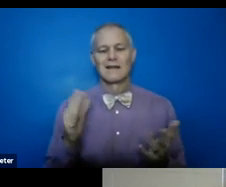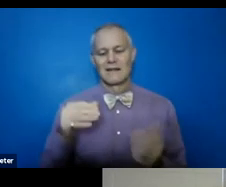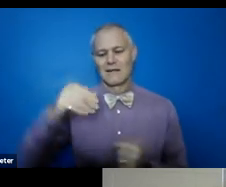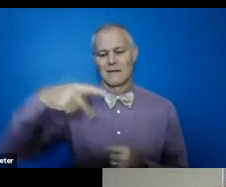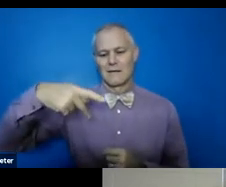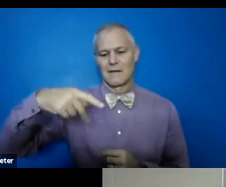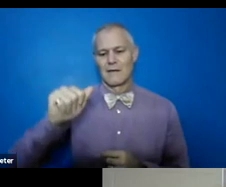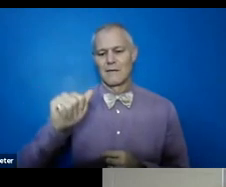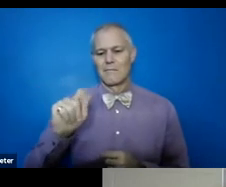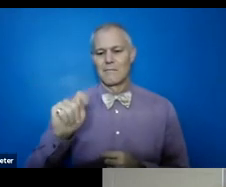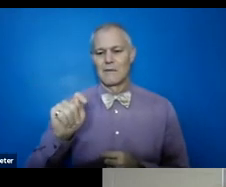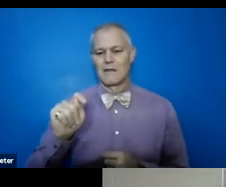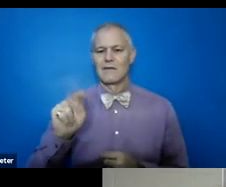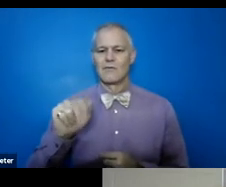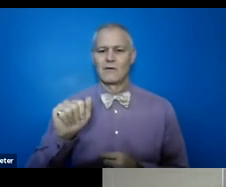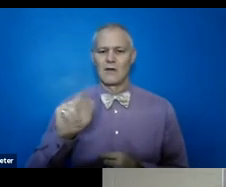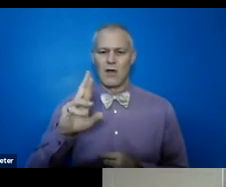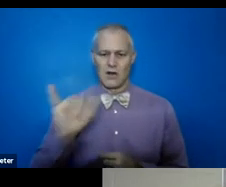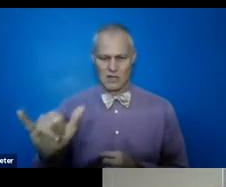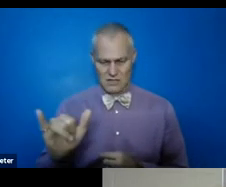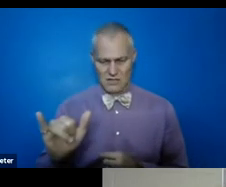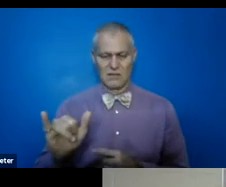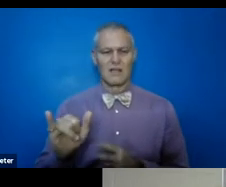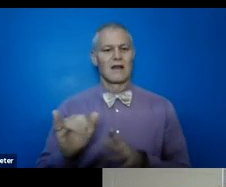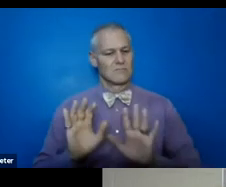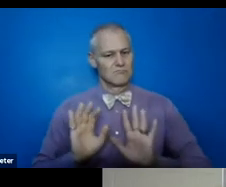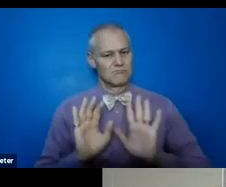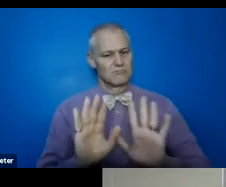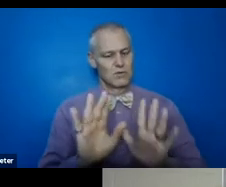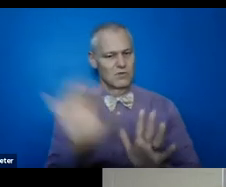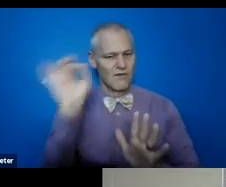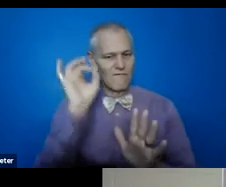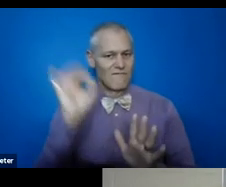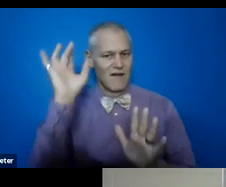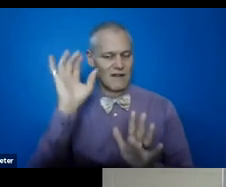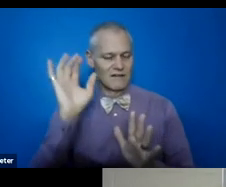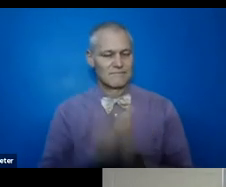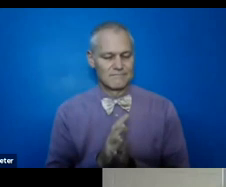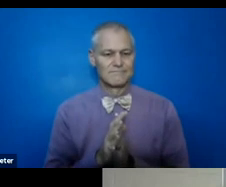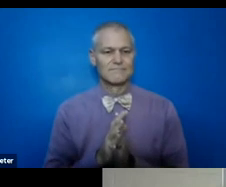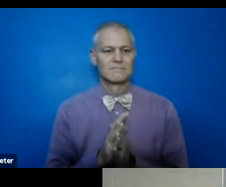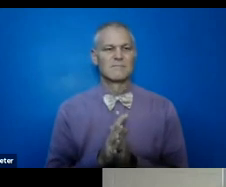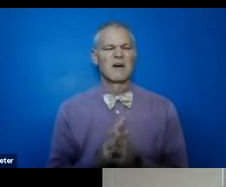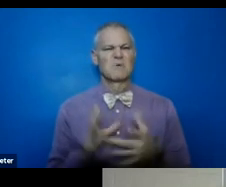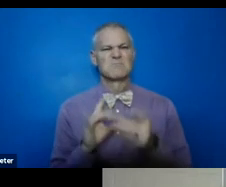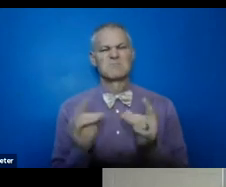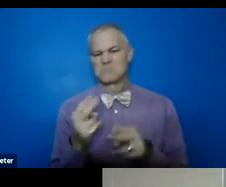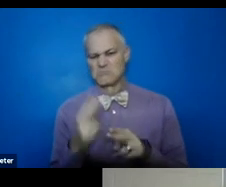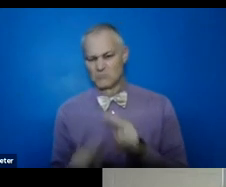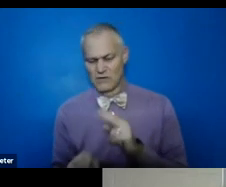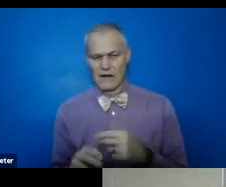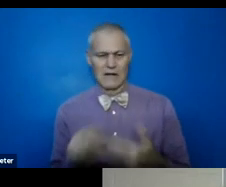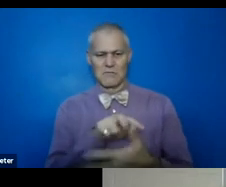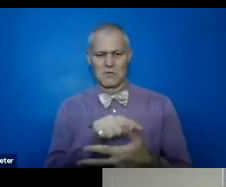a structural driver of violence. So what I wanted to do is, in my comments, which I'll try to keep pretty brief, sort of 3